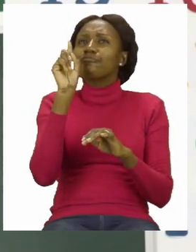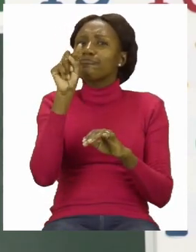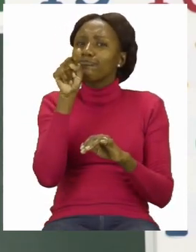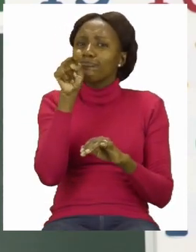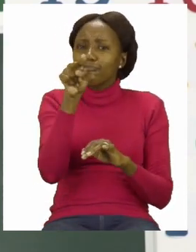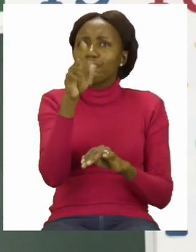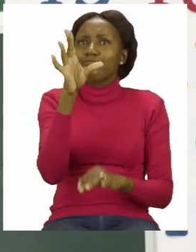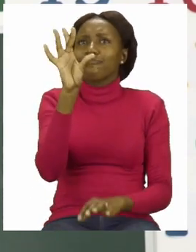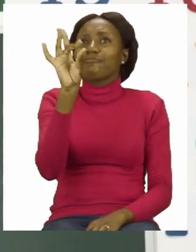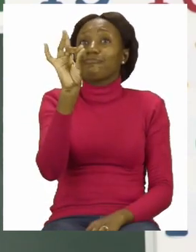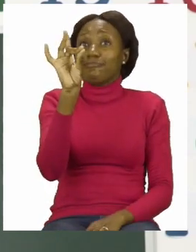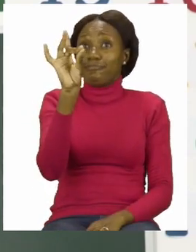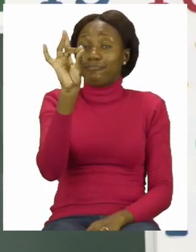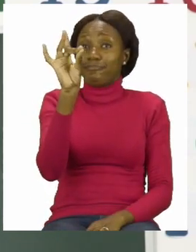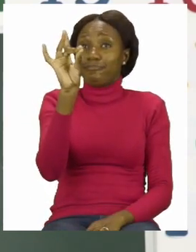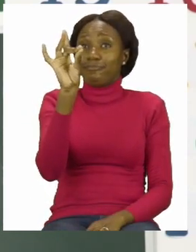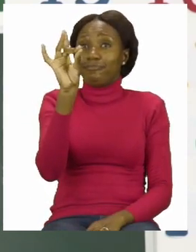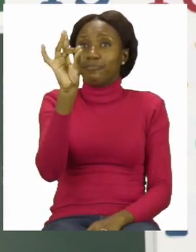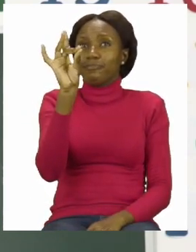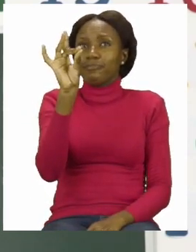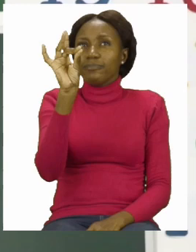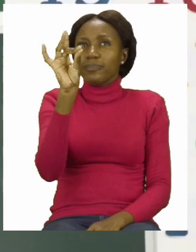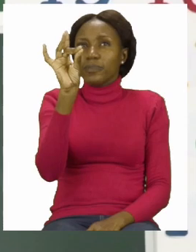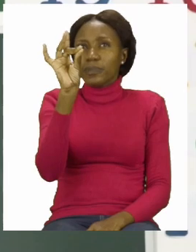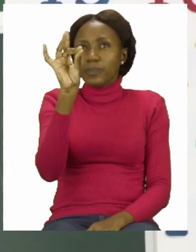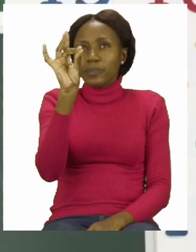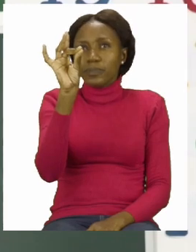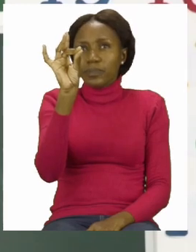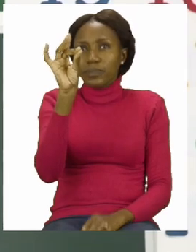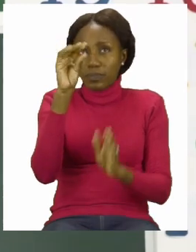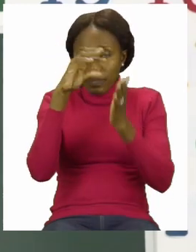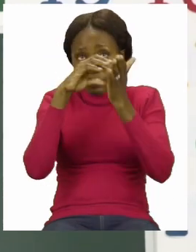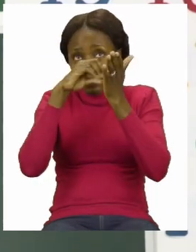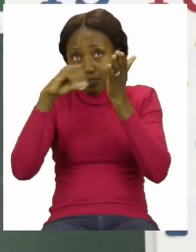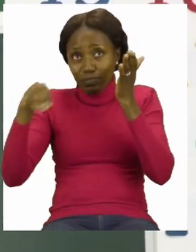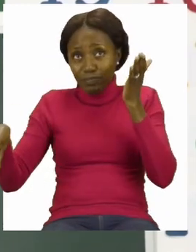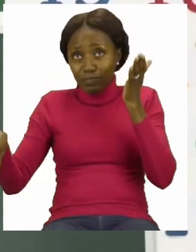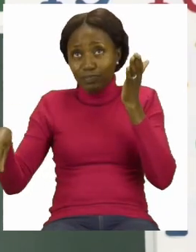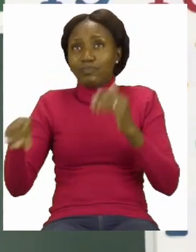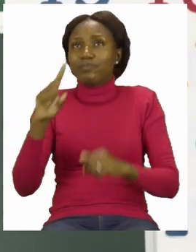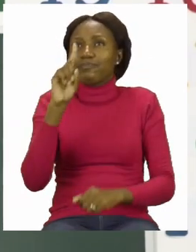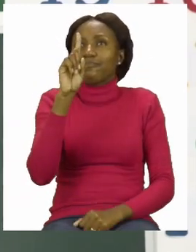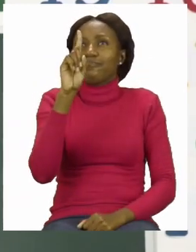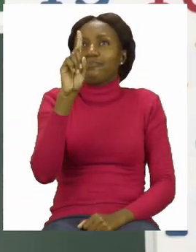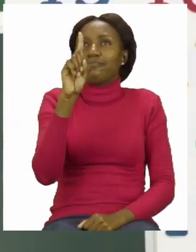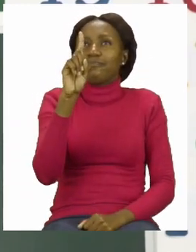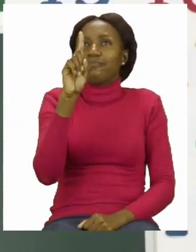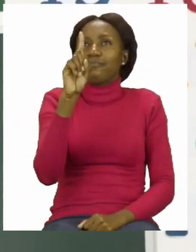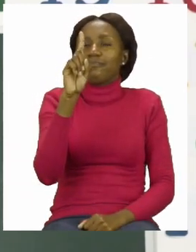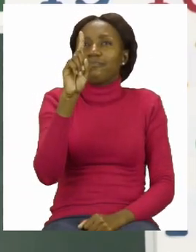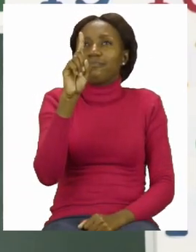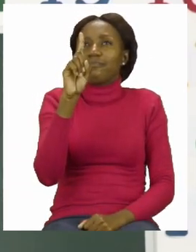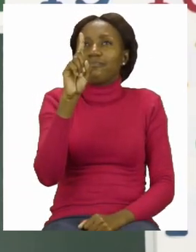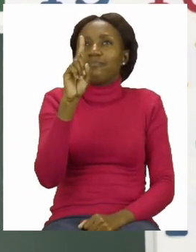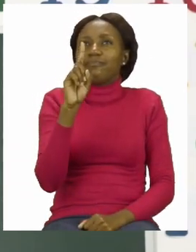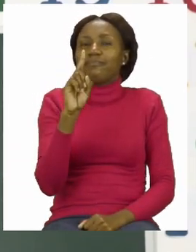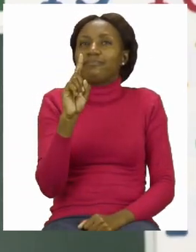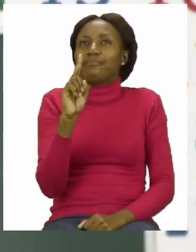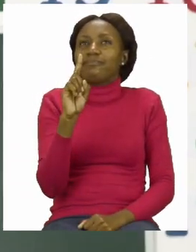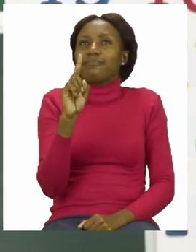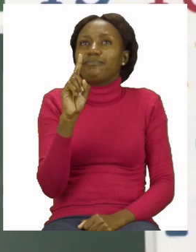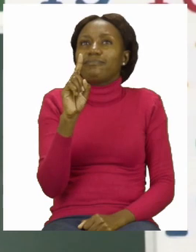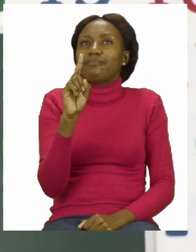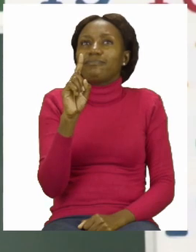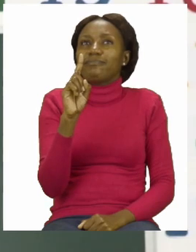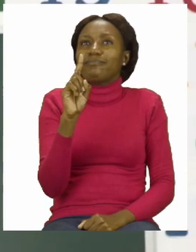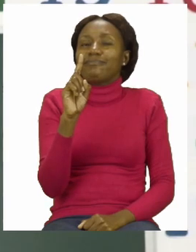8. That's where we are starting. And we are going to take away 1. So we are going to hop. Are